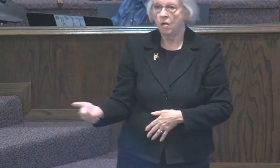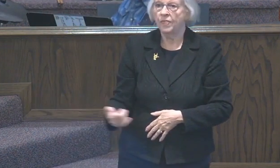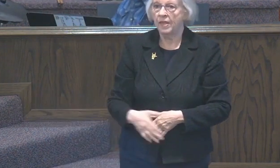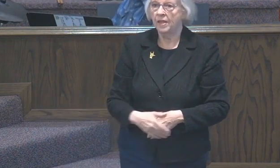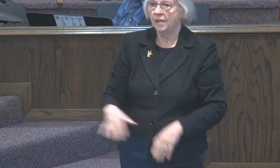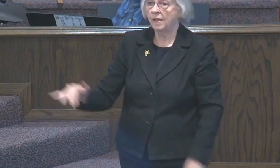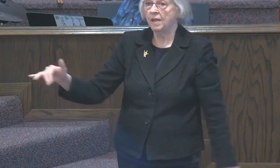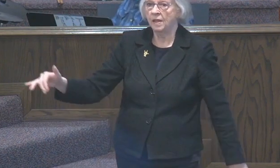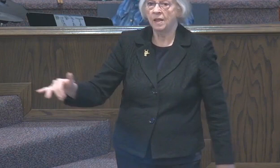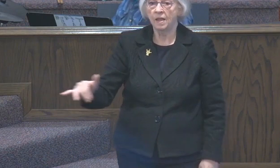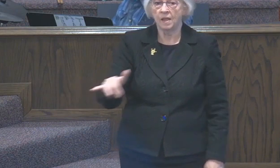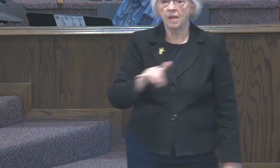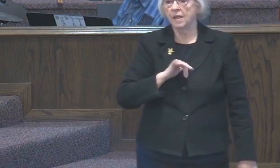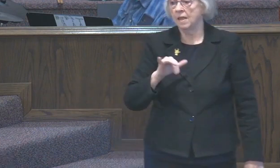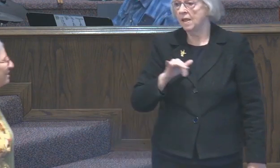exalt thee.